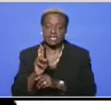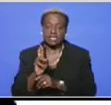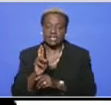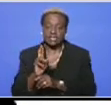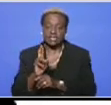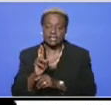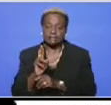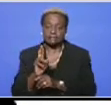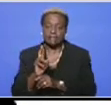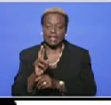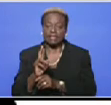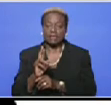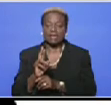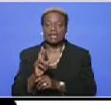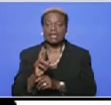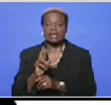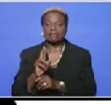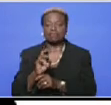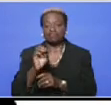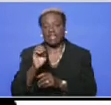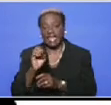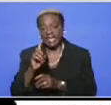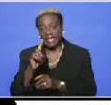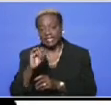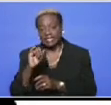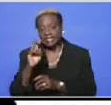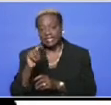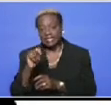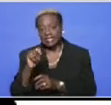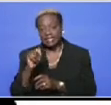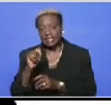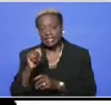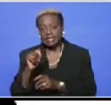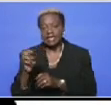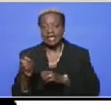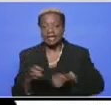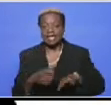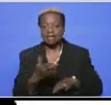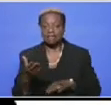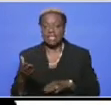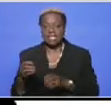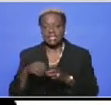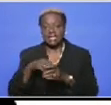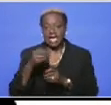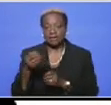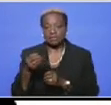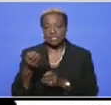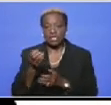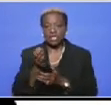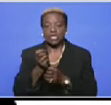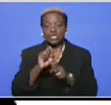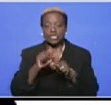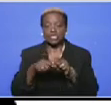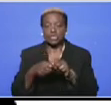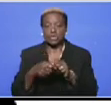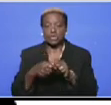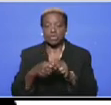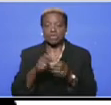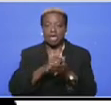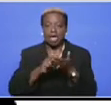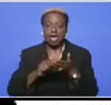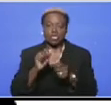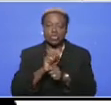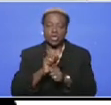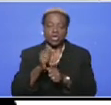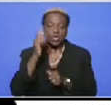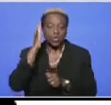leave things out, sharpen details so that your artwork will look more like a photograph than the actual